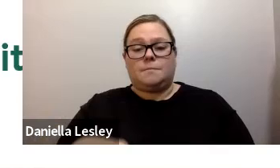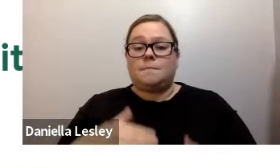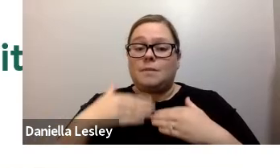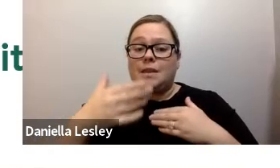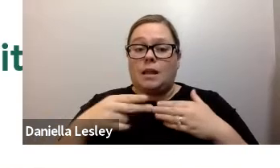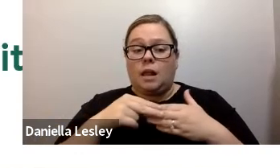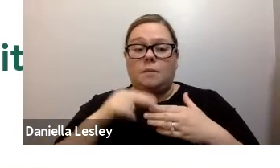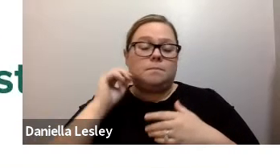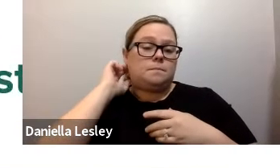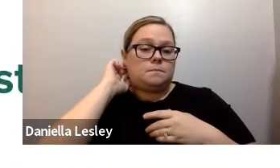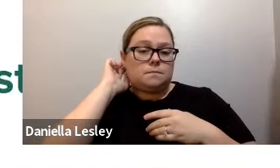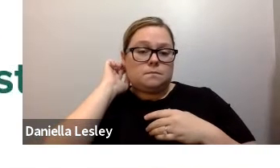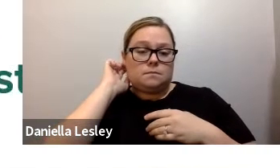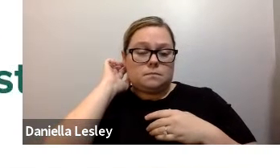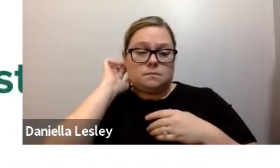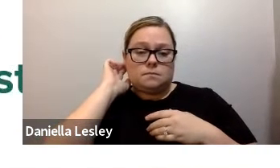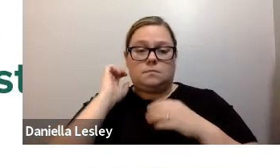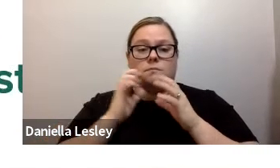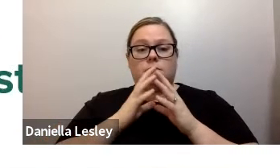please.